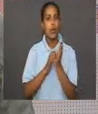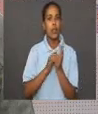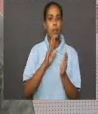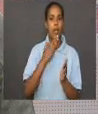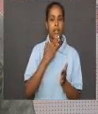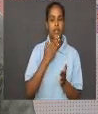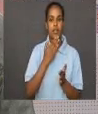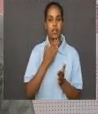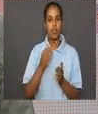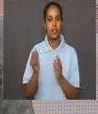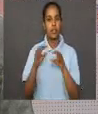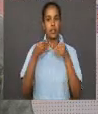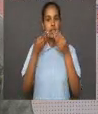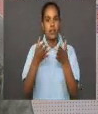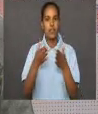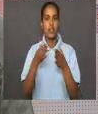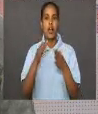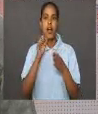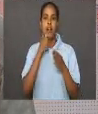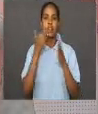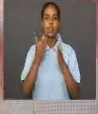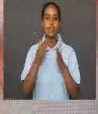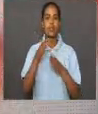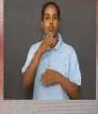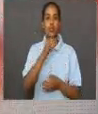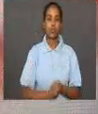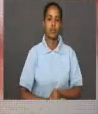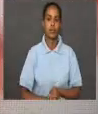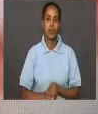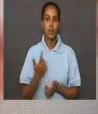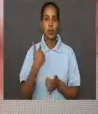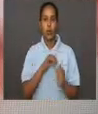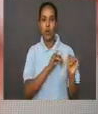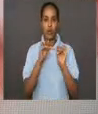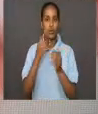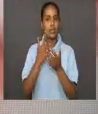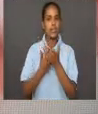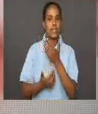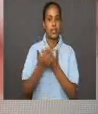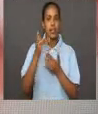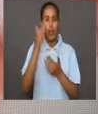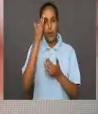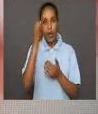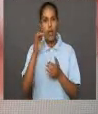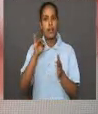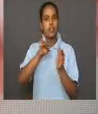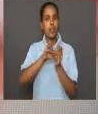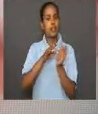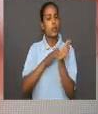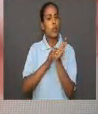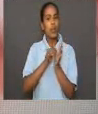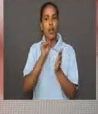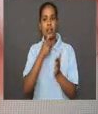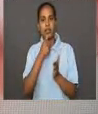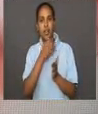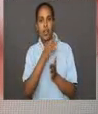base gives an acidic solution. We will also discuss why a salt of a weak